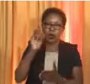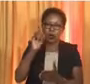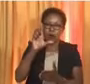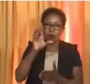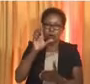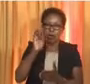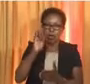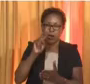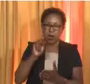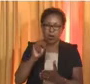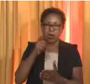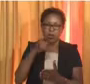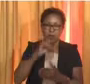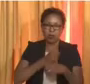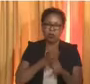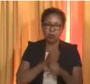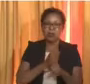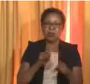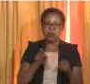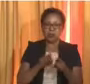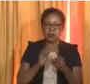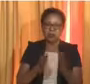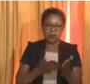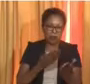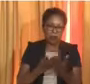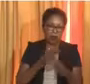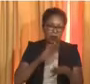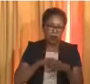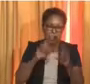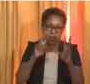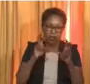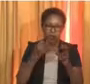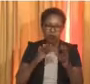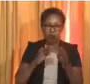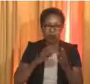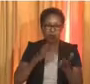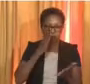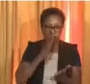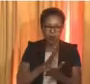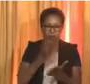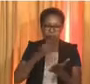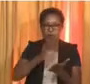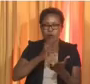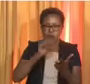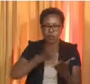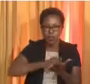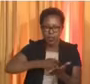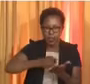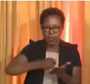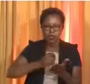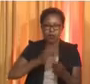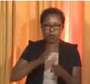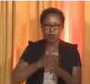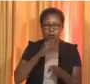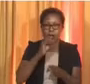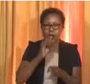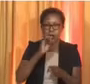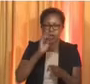made extensive submissions on the issue of the verification of signatures by IBC and also the quorum